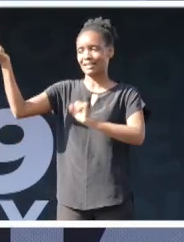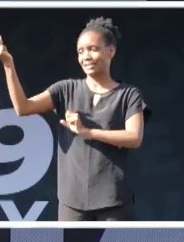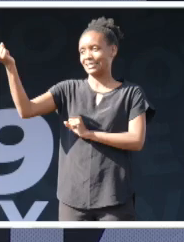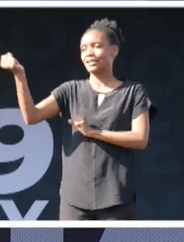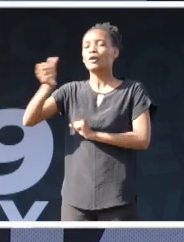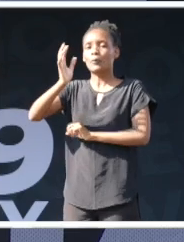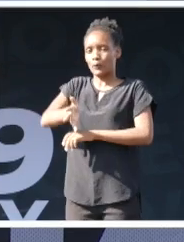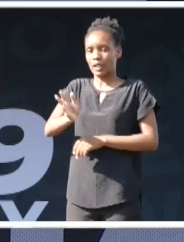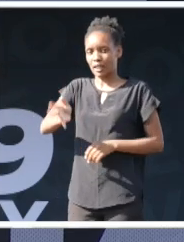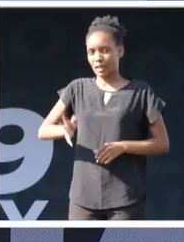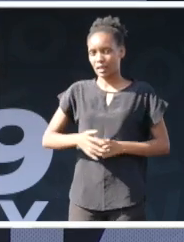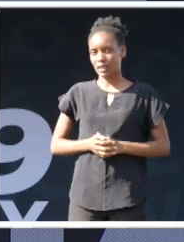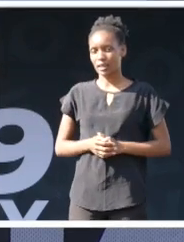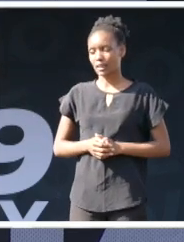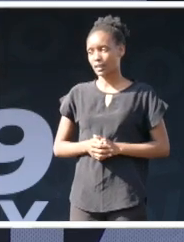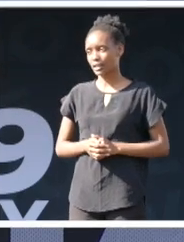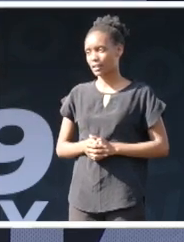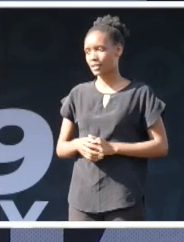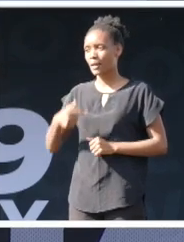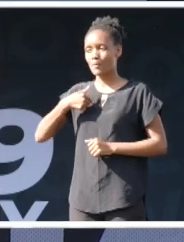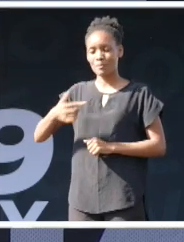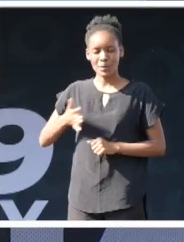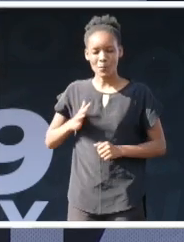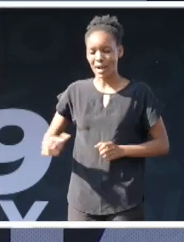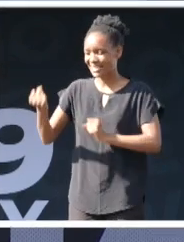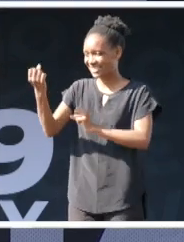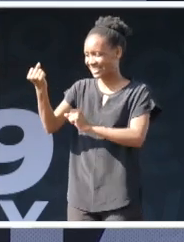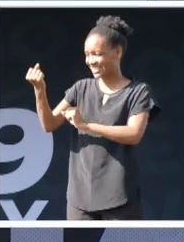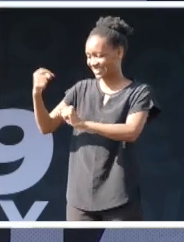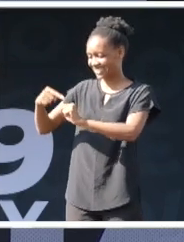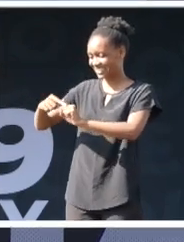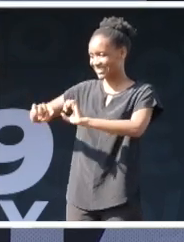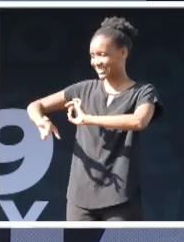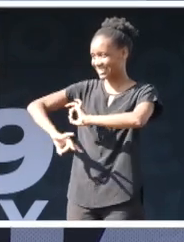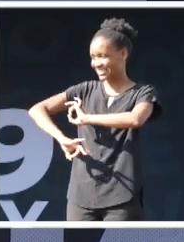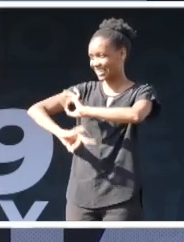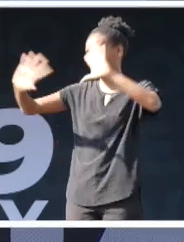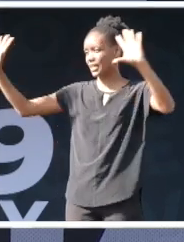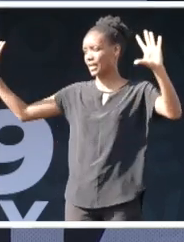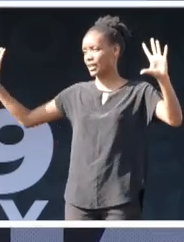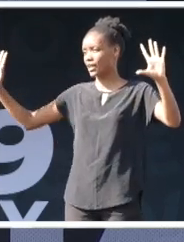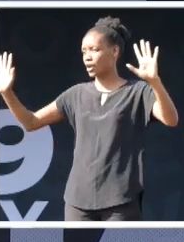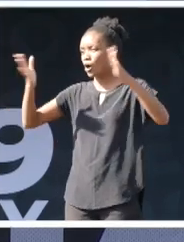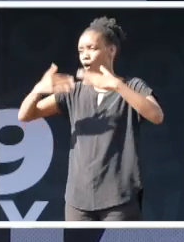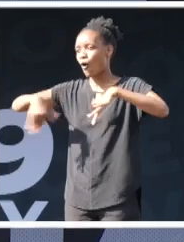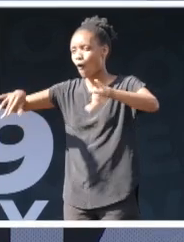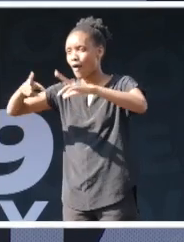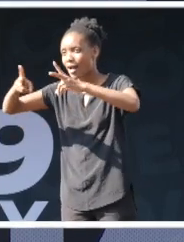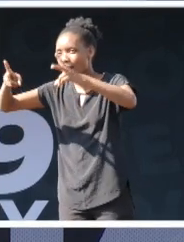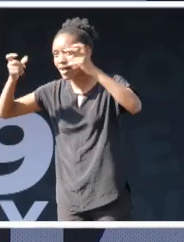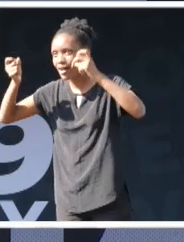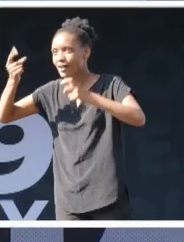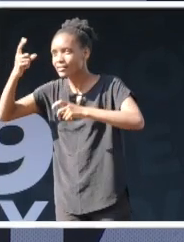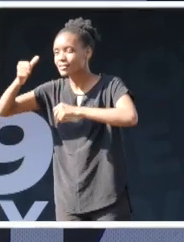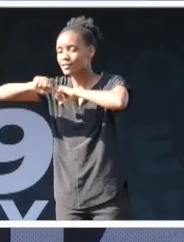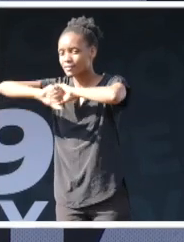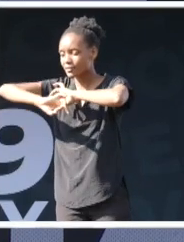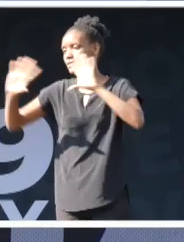tongues. I want to say it clear so that everyone knows what we are up against in this election.